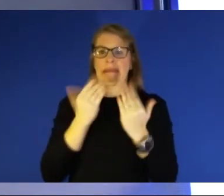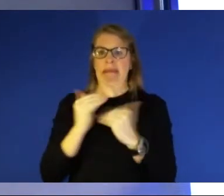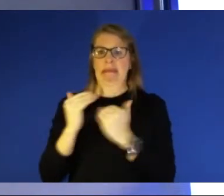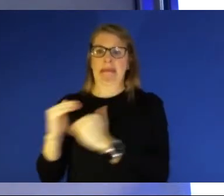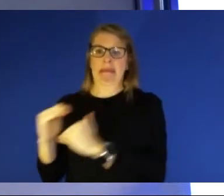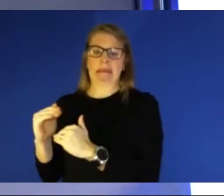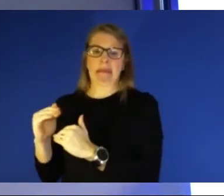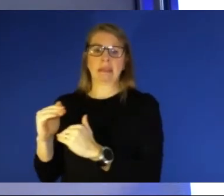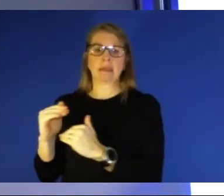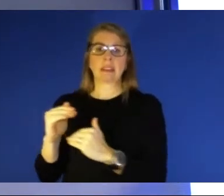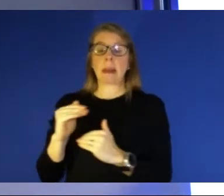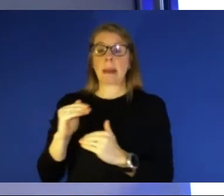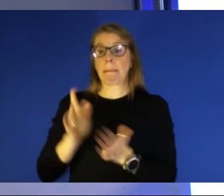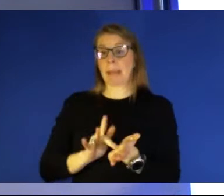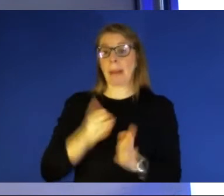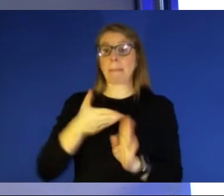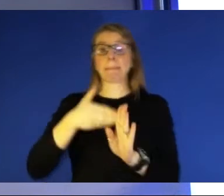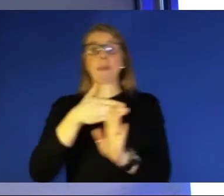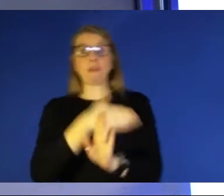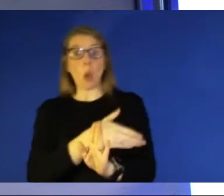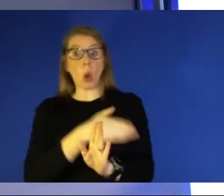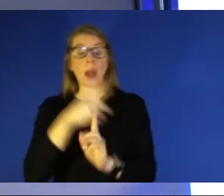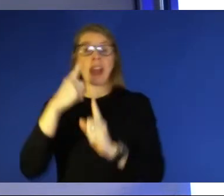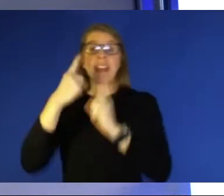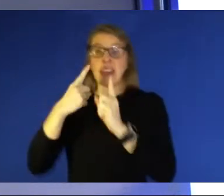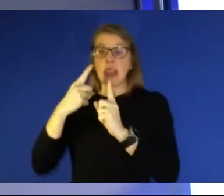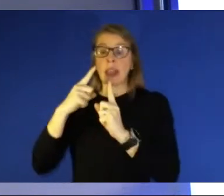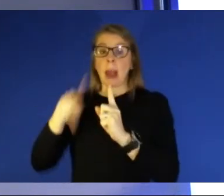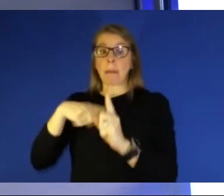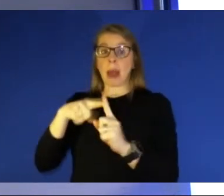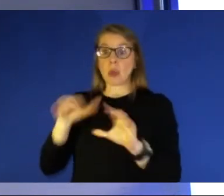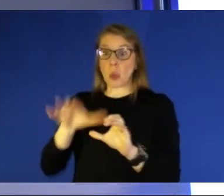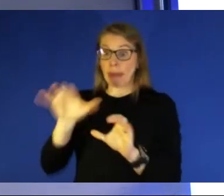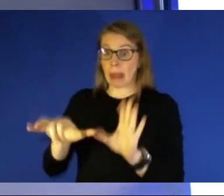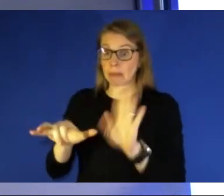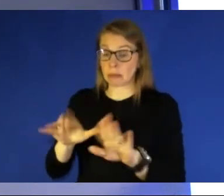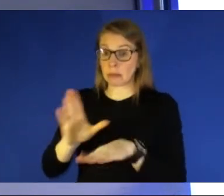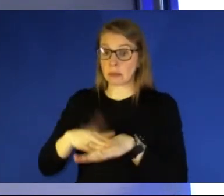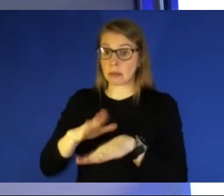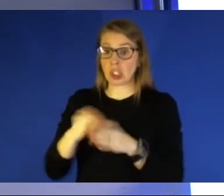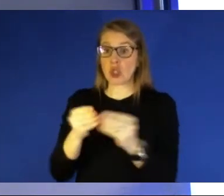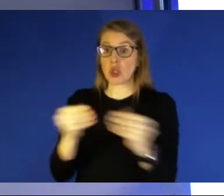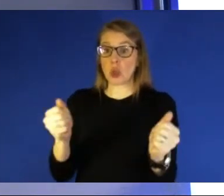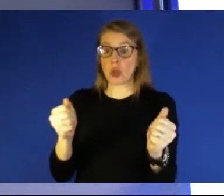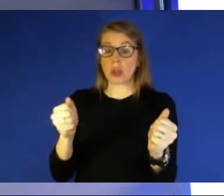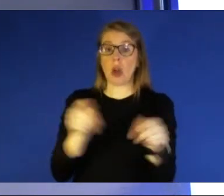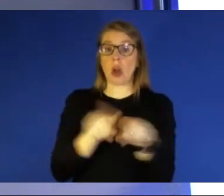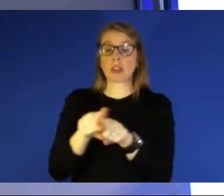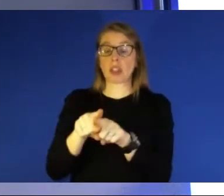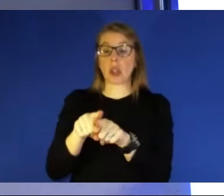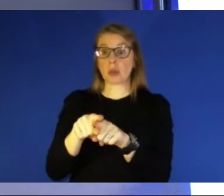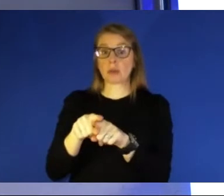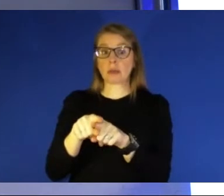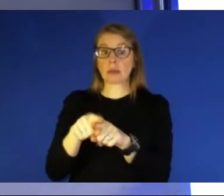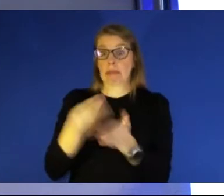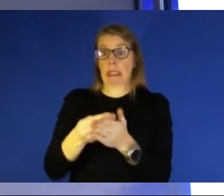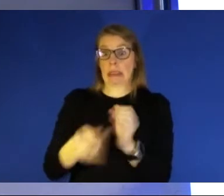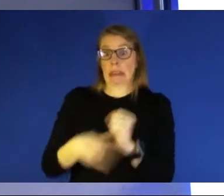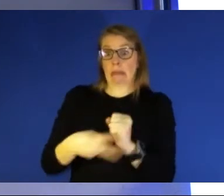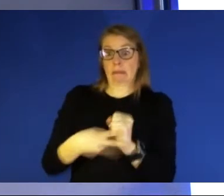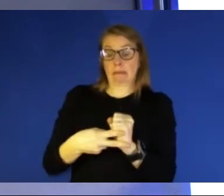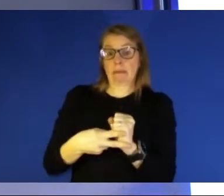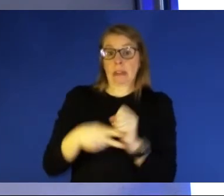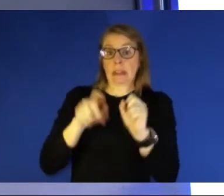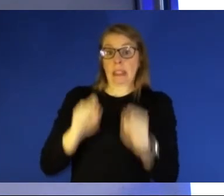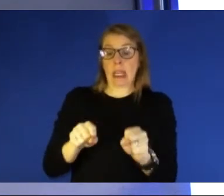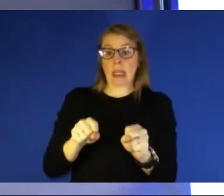Yes. Before you even think about doing that, though, there is a solution that can also save you money and hopefully enable you to be able to get all